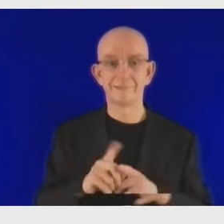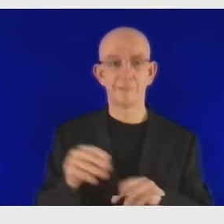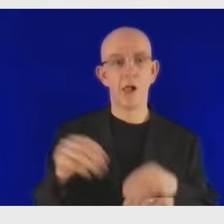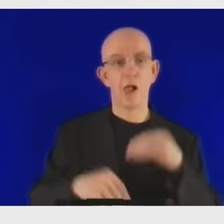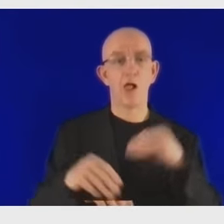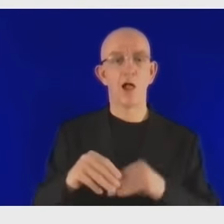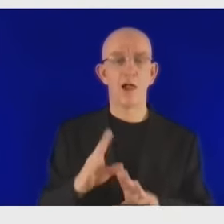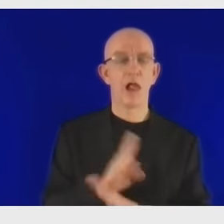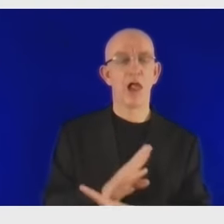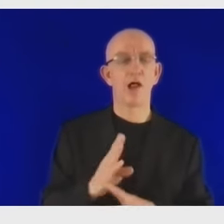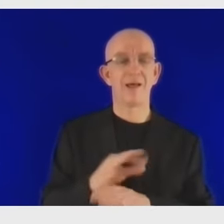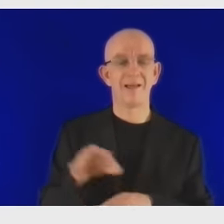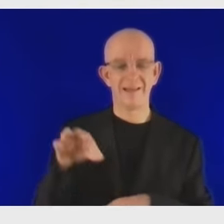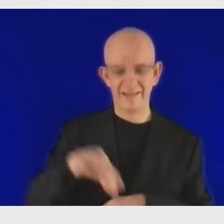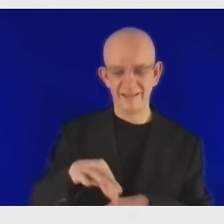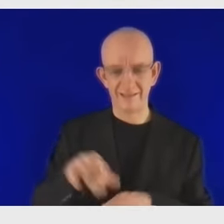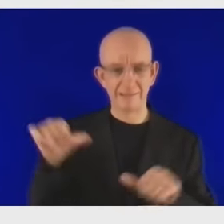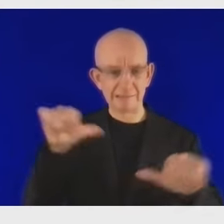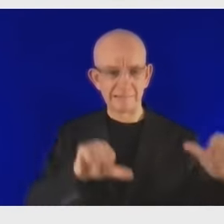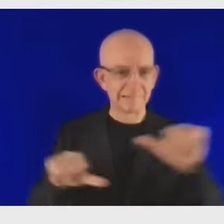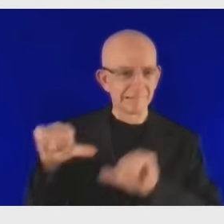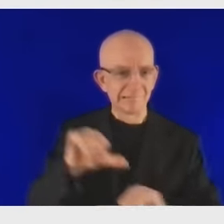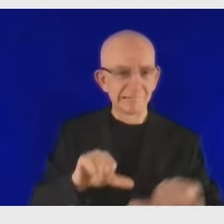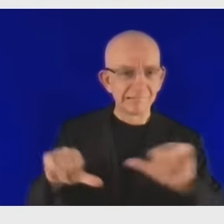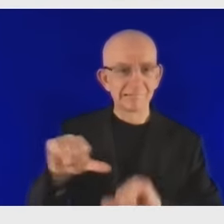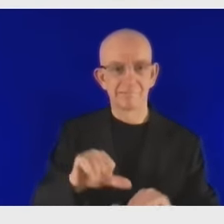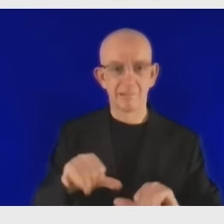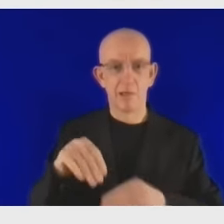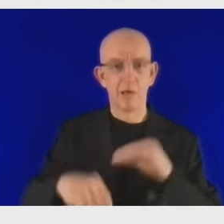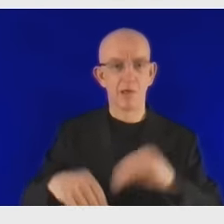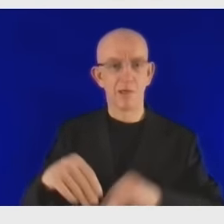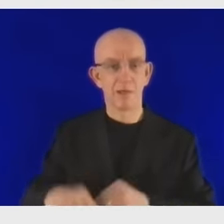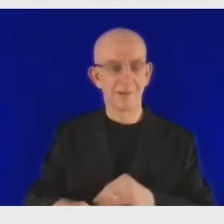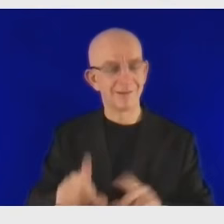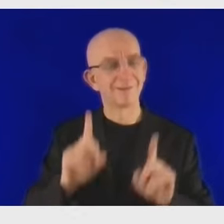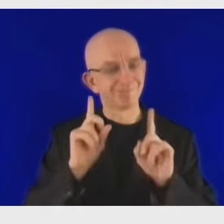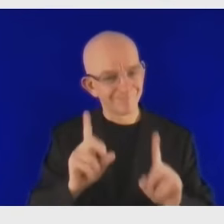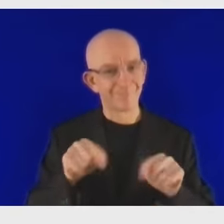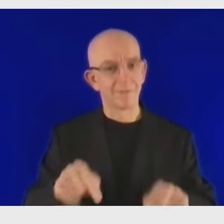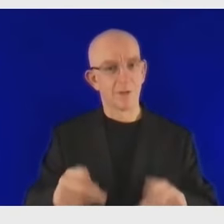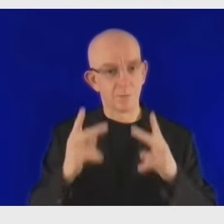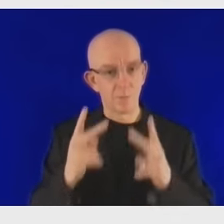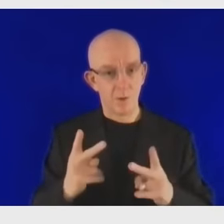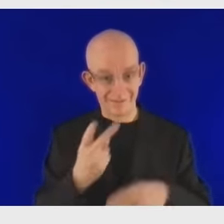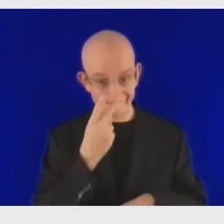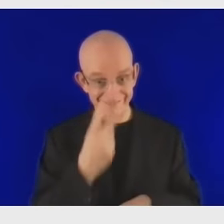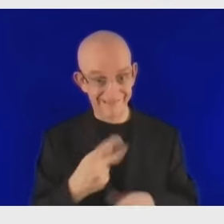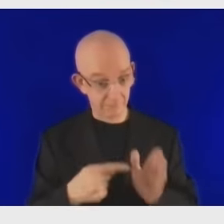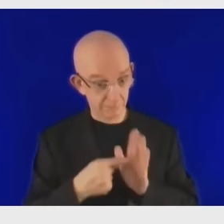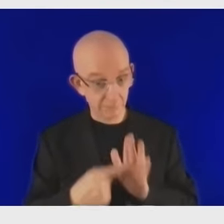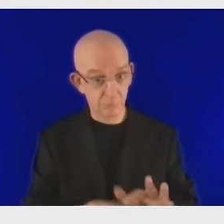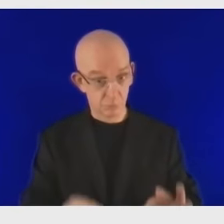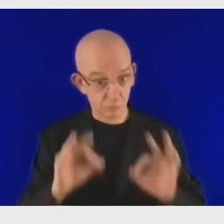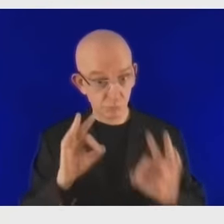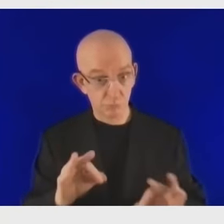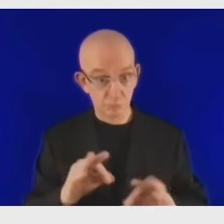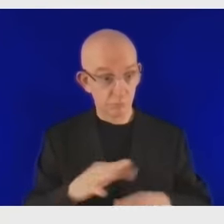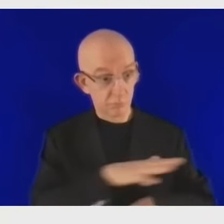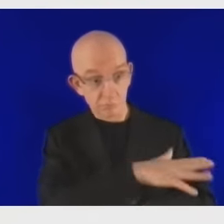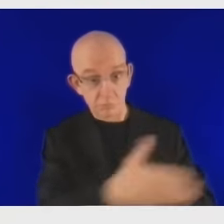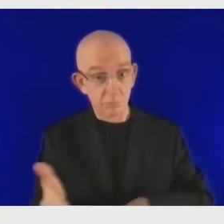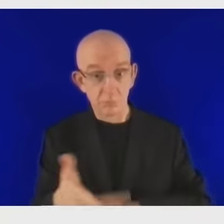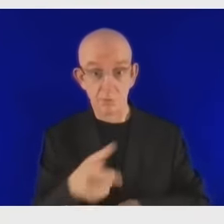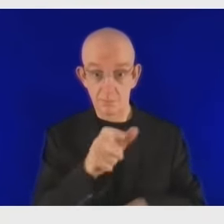the evidence and the grassroots realities, what it has been happening, and to emphasize for a community-based